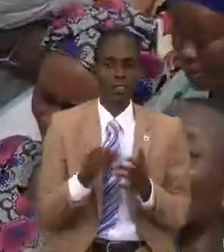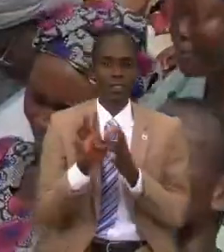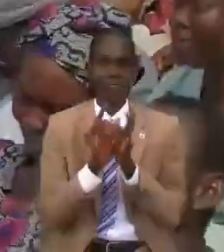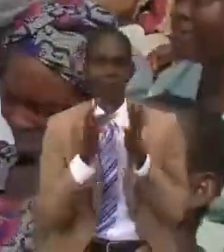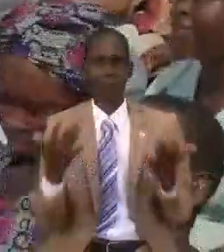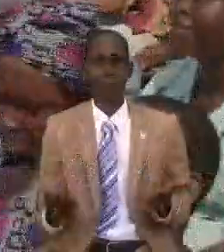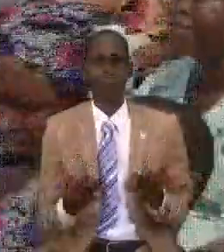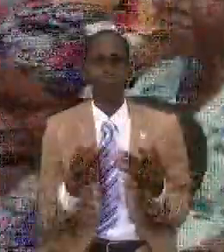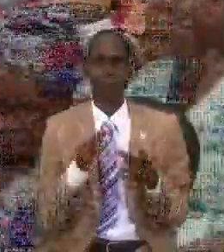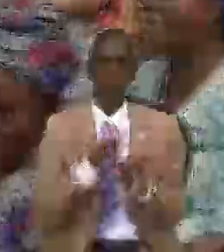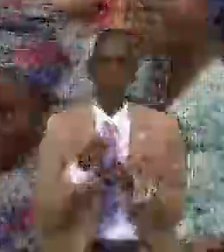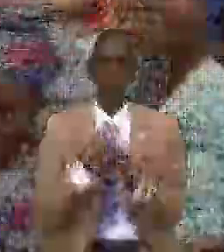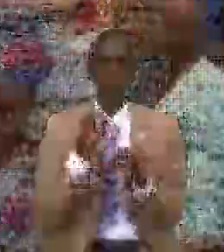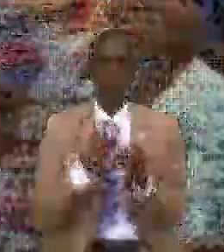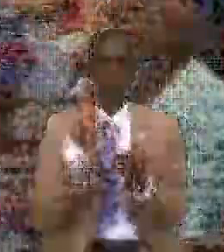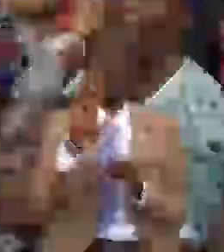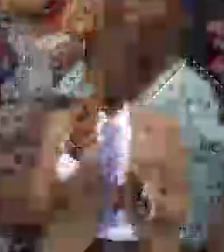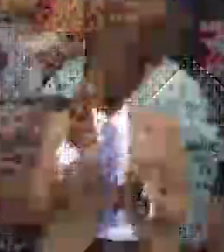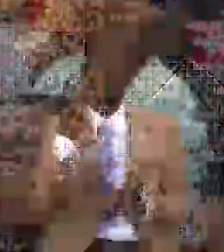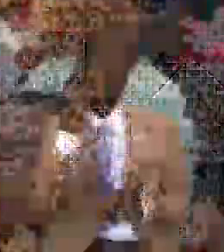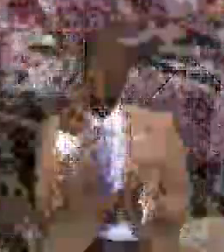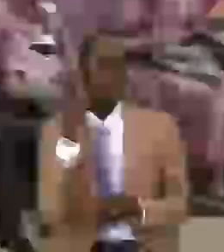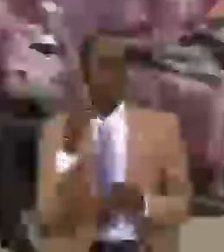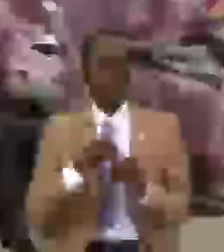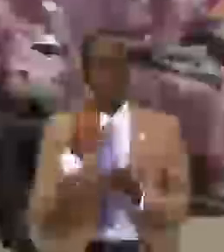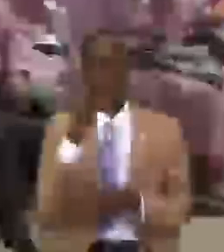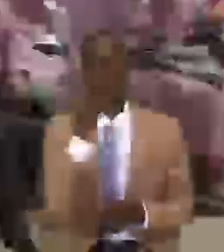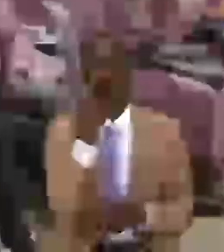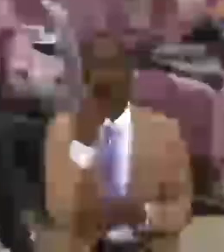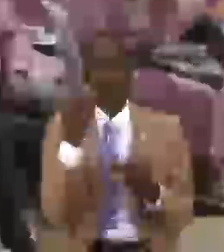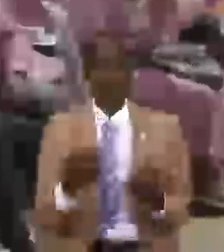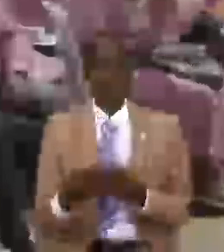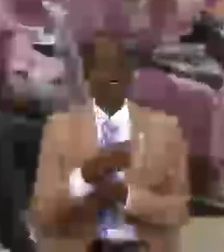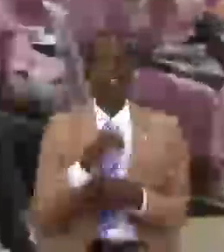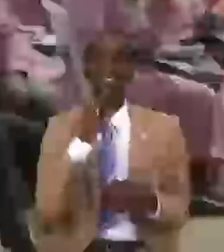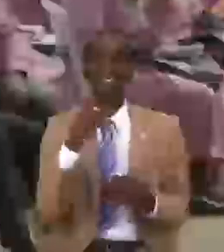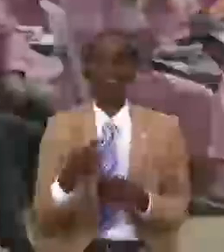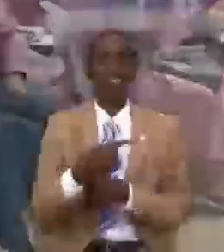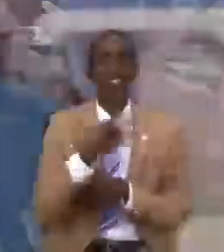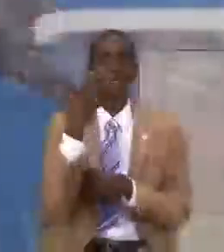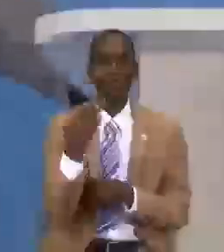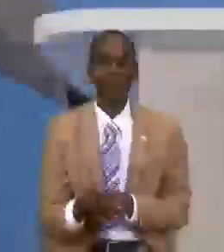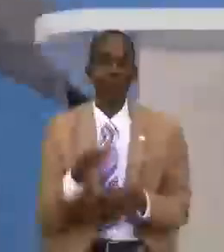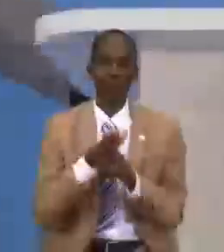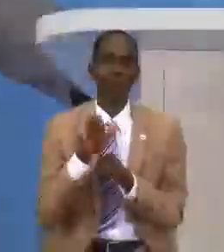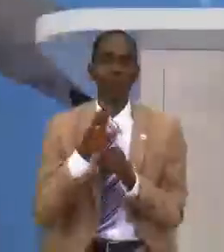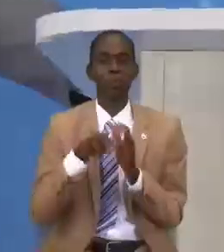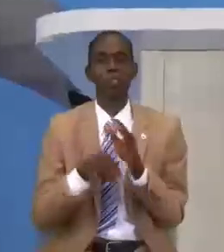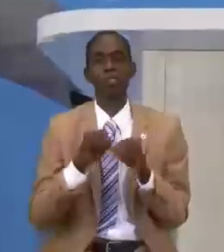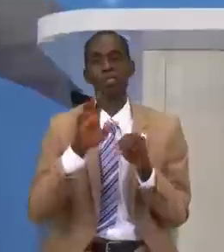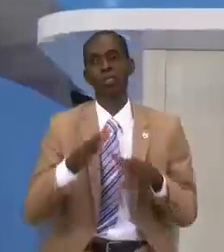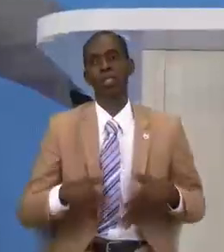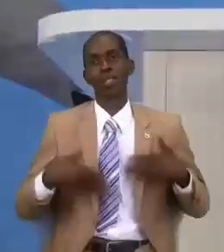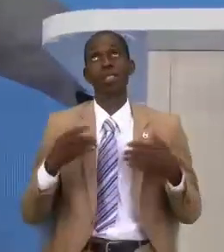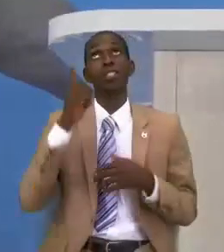Today is the day of fulfillment in your life. Amen. It will save you. Amen. It will set the